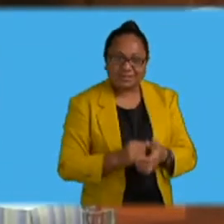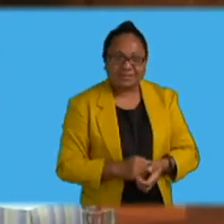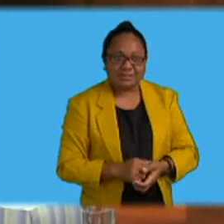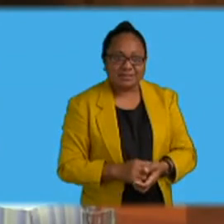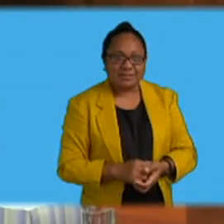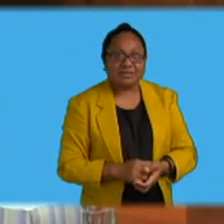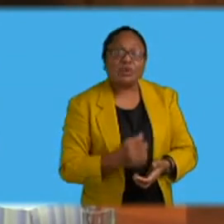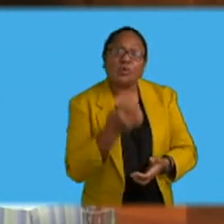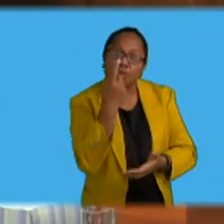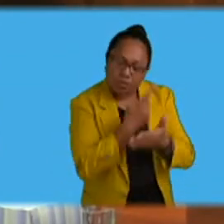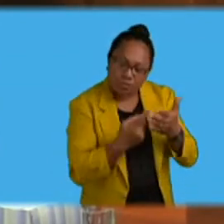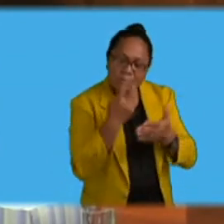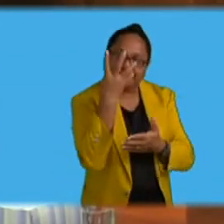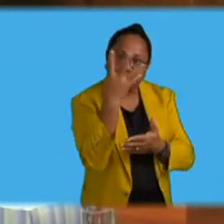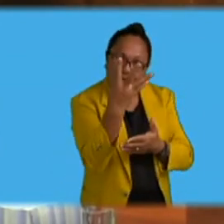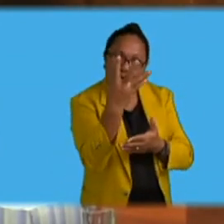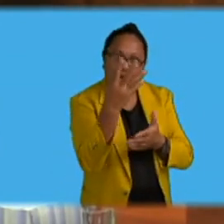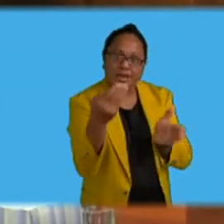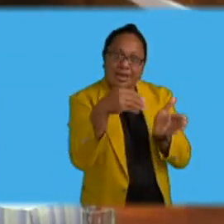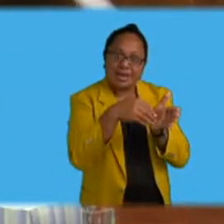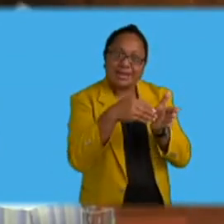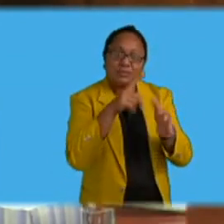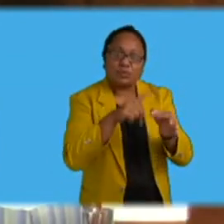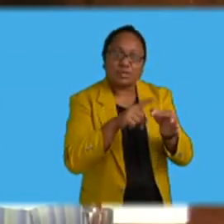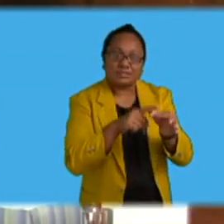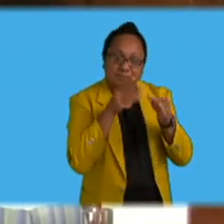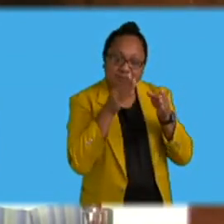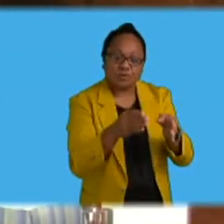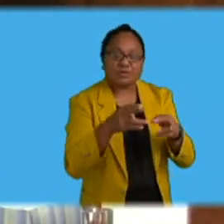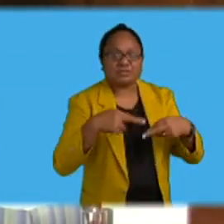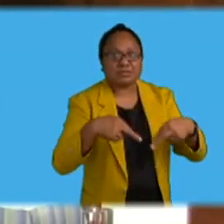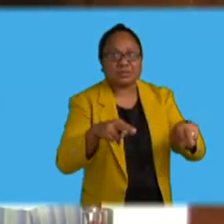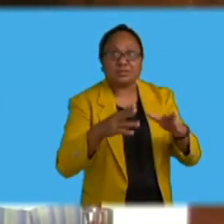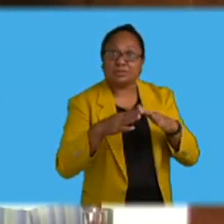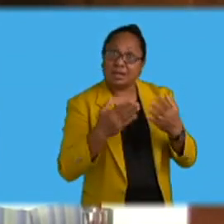supplementary questions today on these roads. So we have now completed the 4 questions.